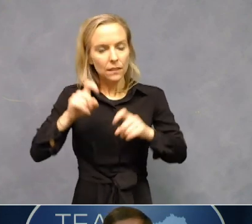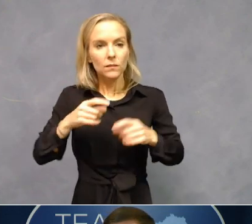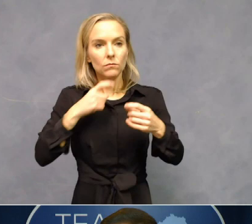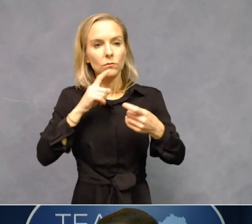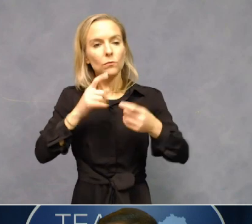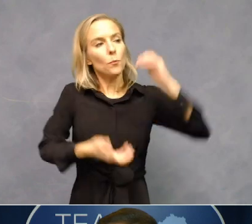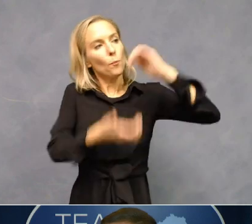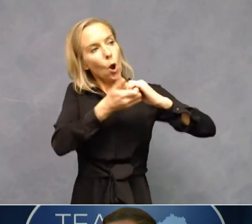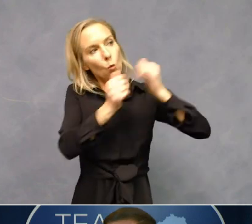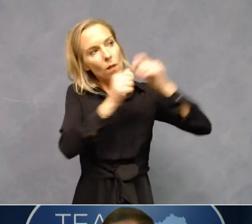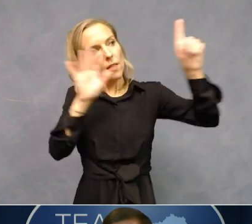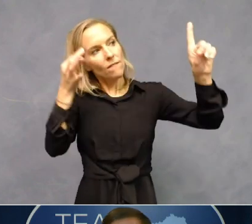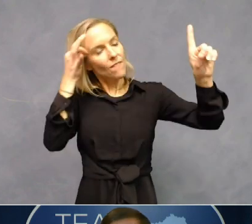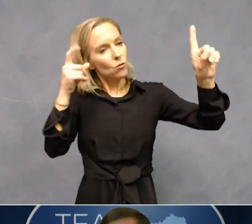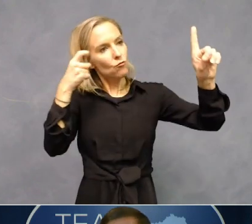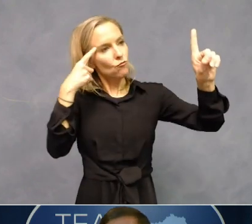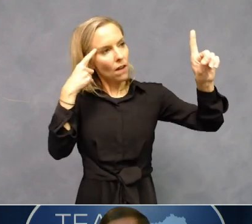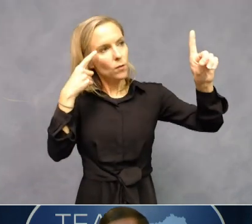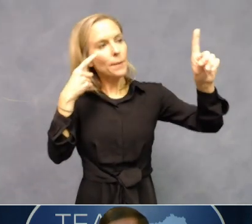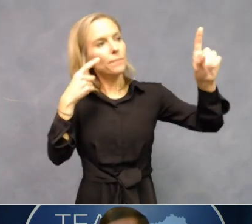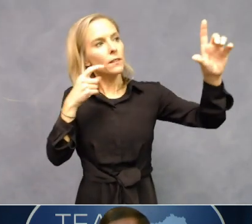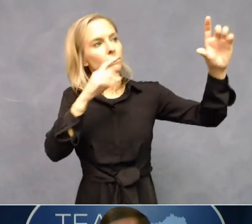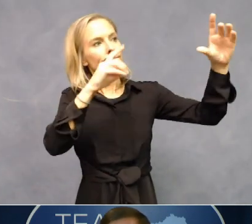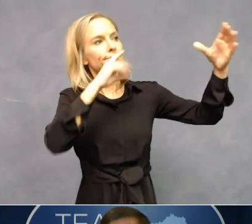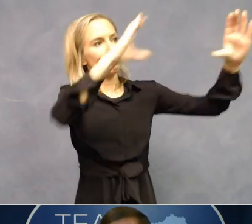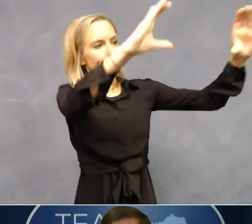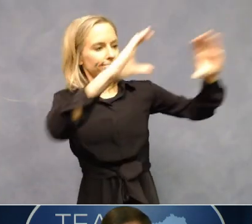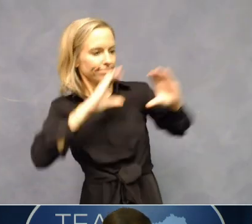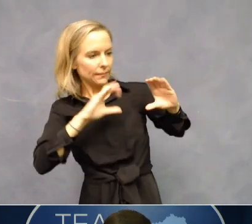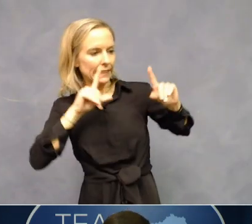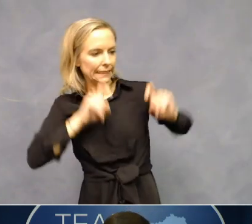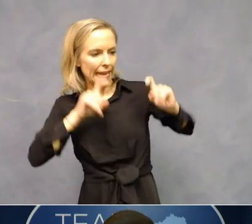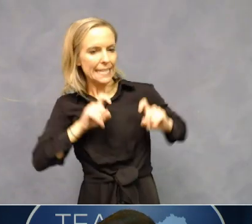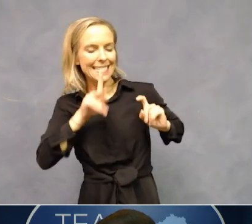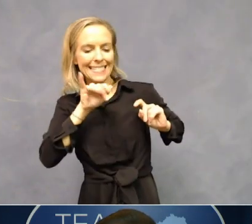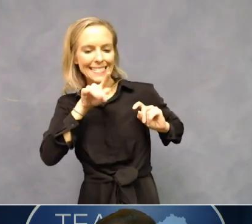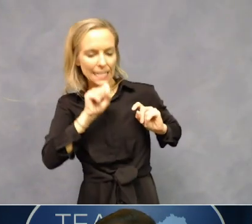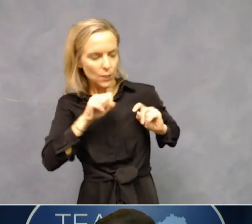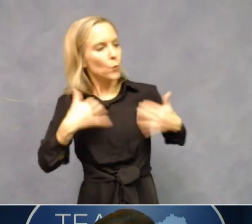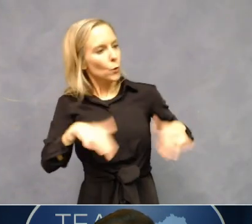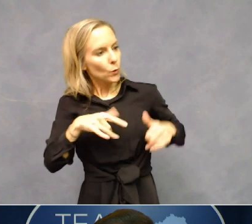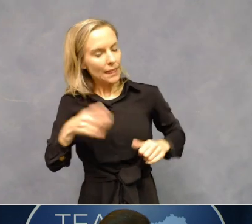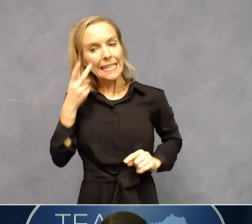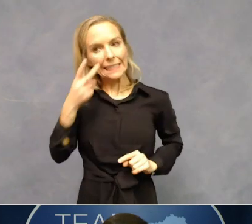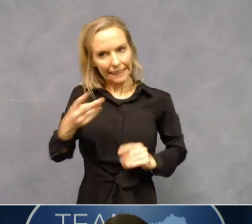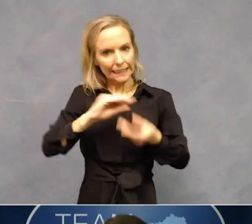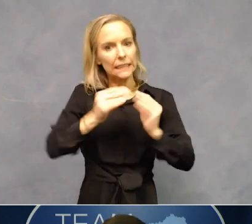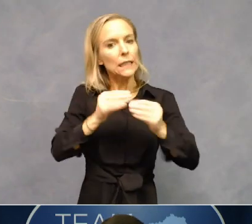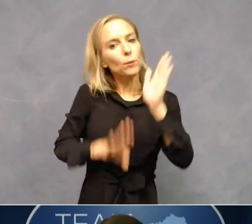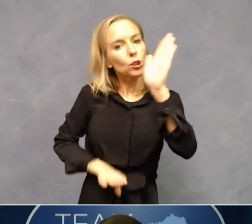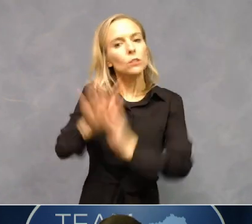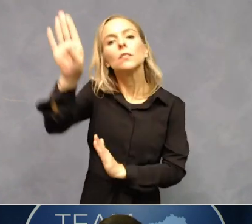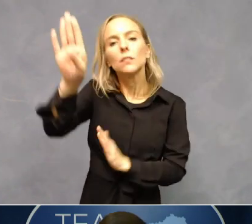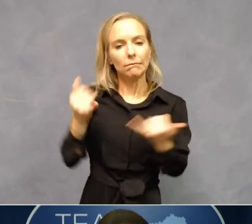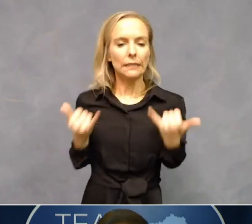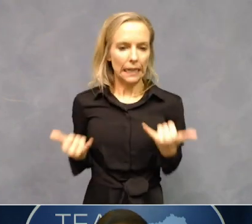providing these test kits free of charge to us because they see the surge that is going on.